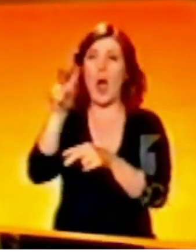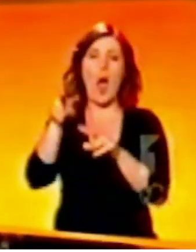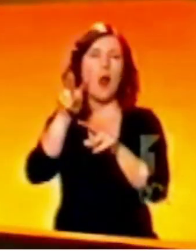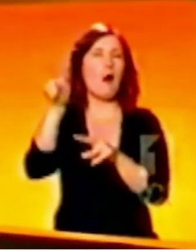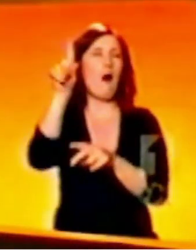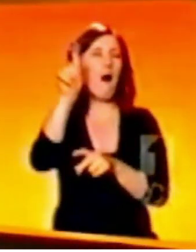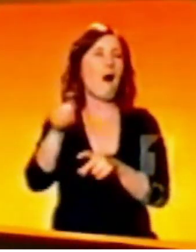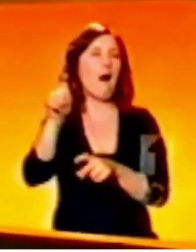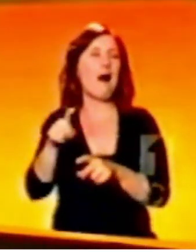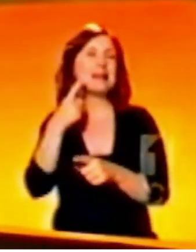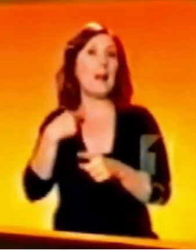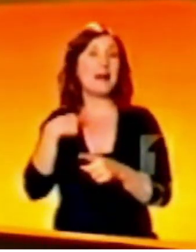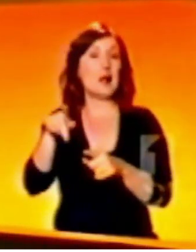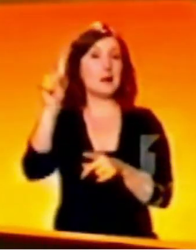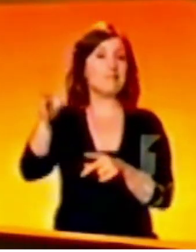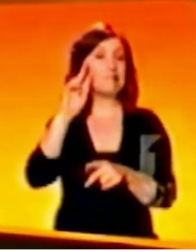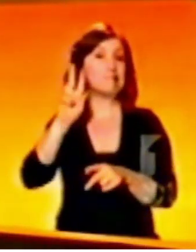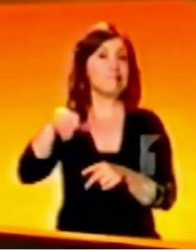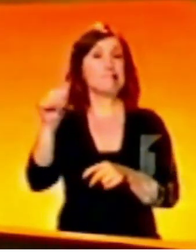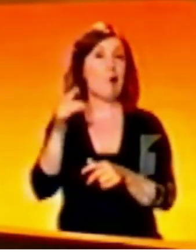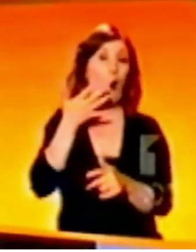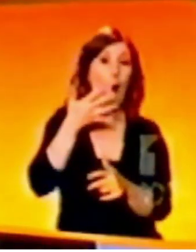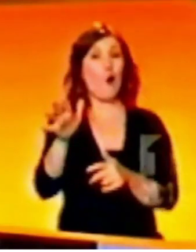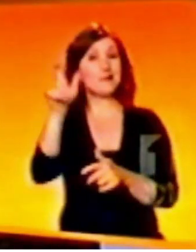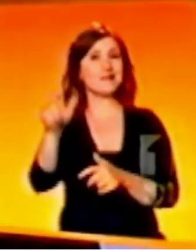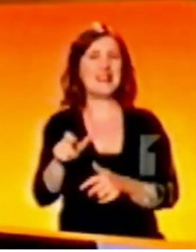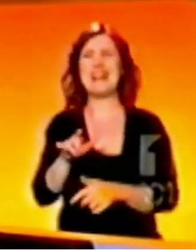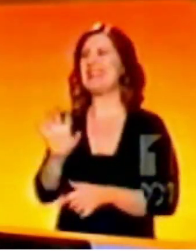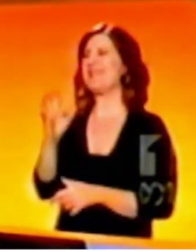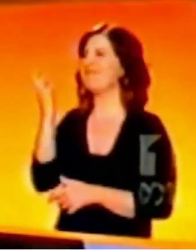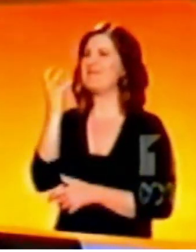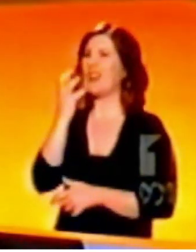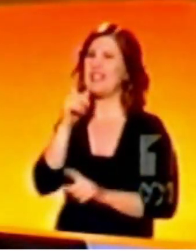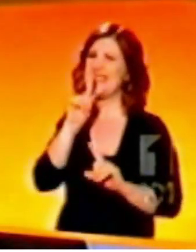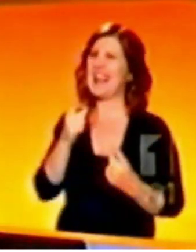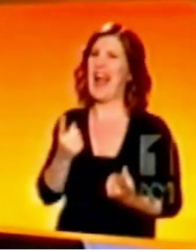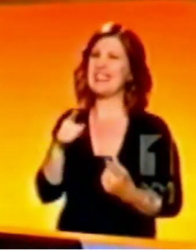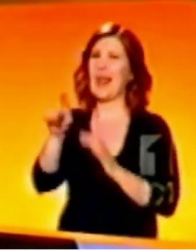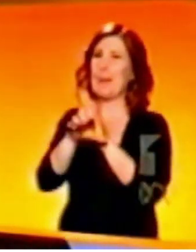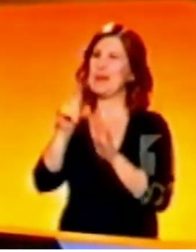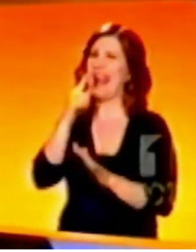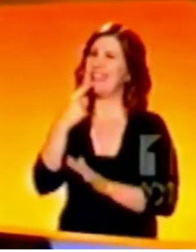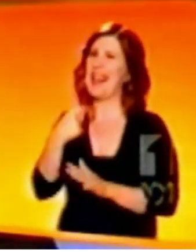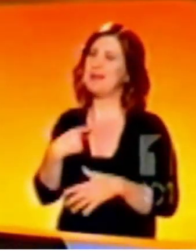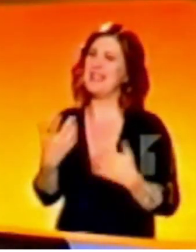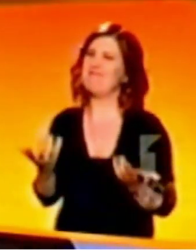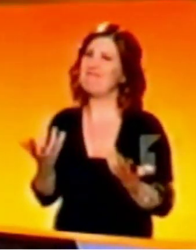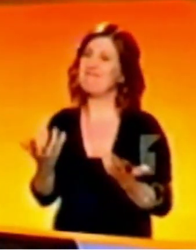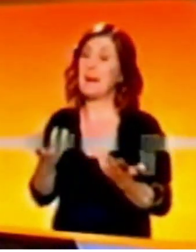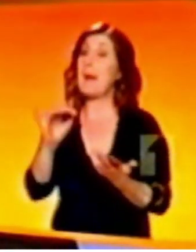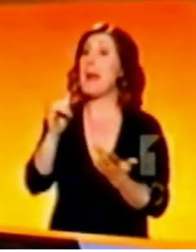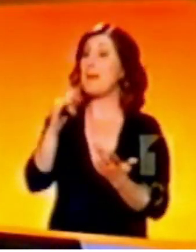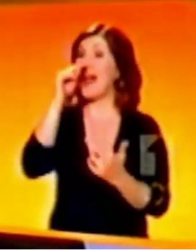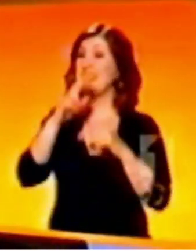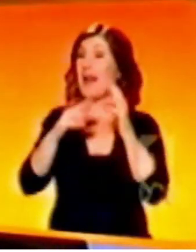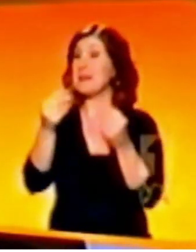not? I'm afraid not. That's beyond the capabilities of a computer to determine, I'm afraid. But, we might